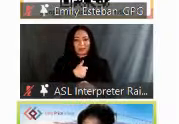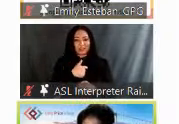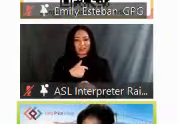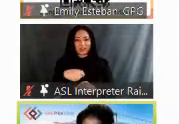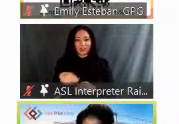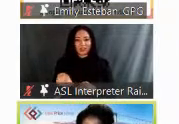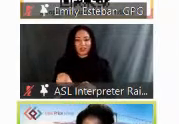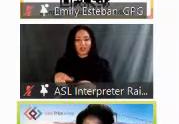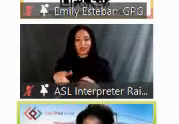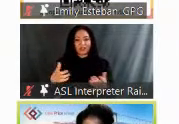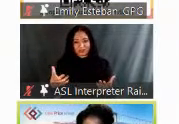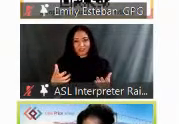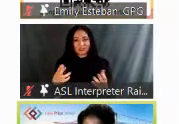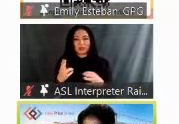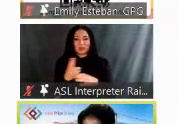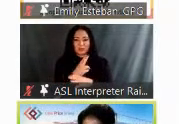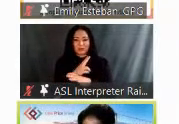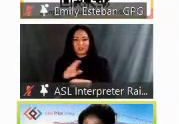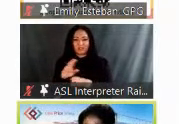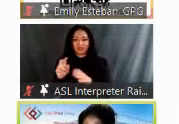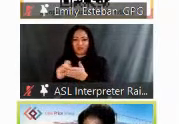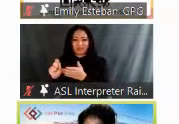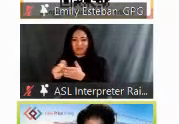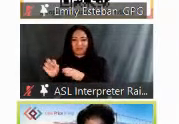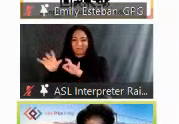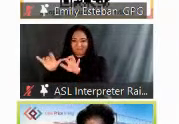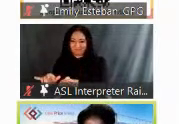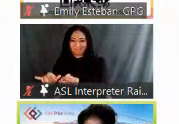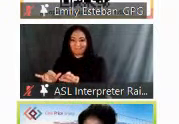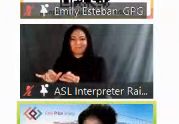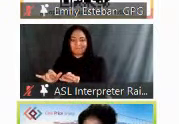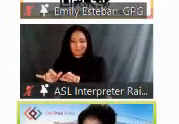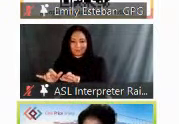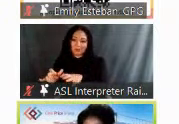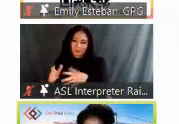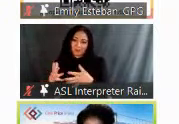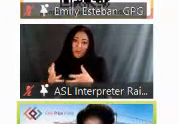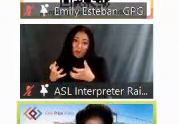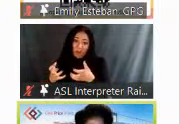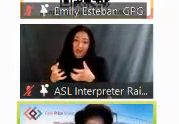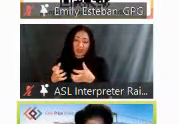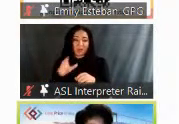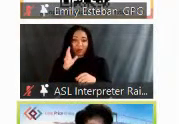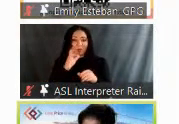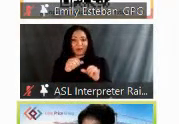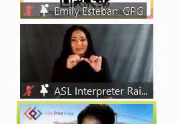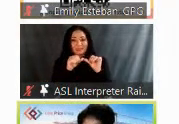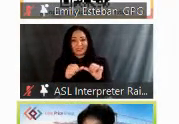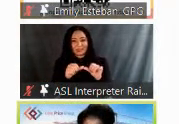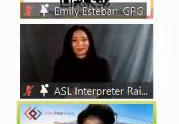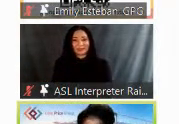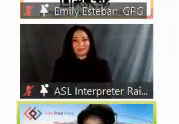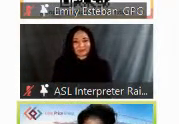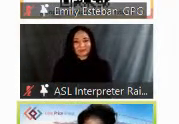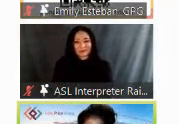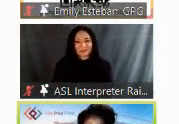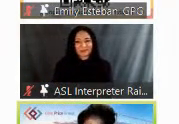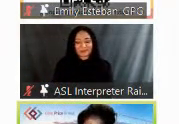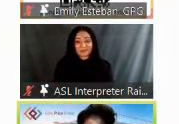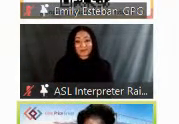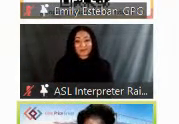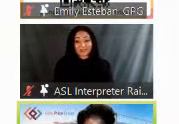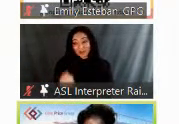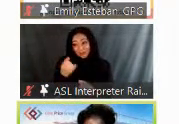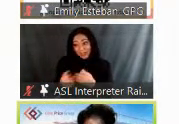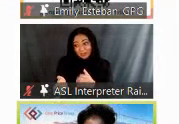using the written public comment, which is what we want. And then we will continue on. So again,